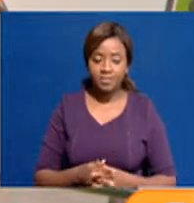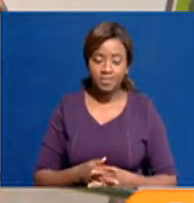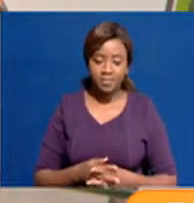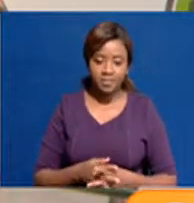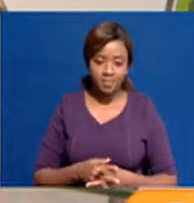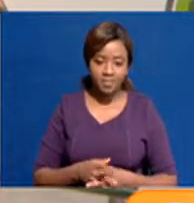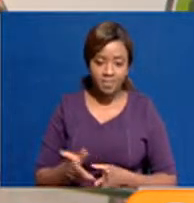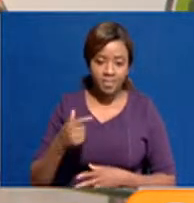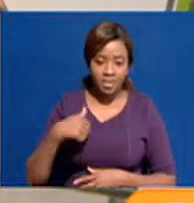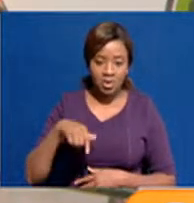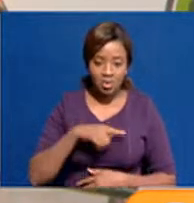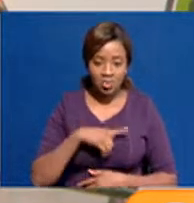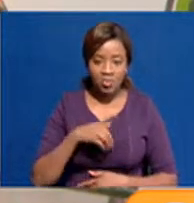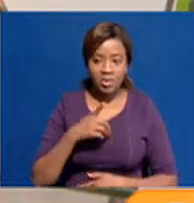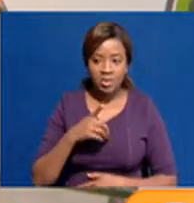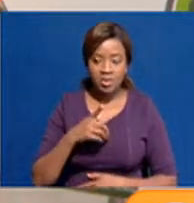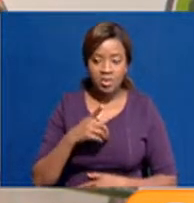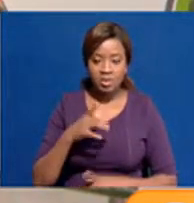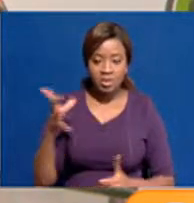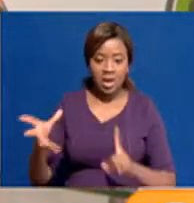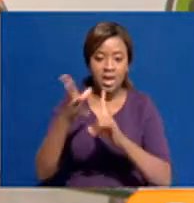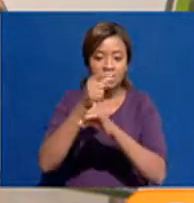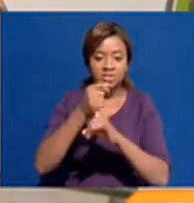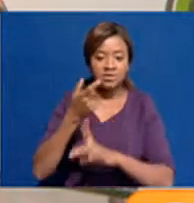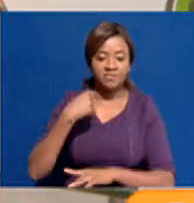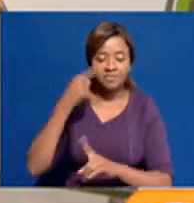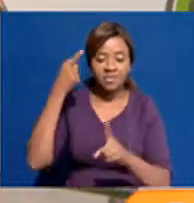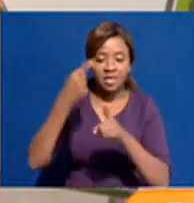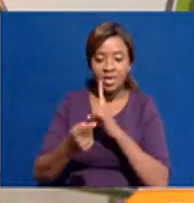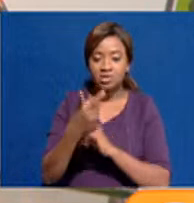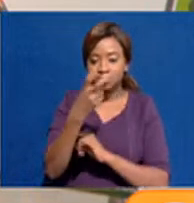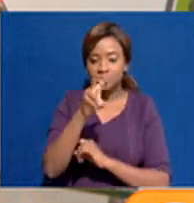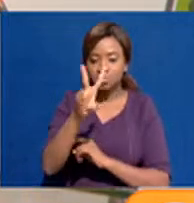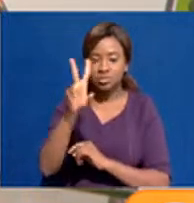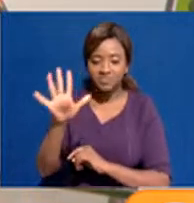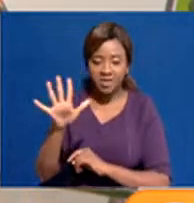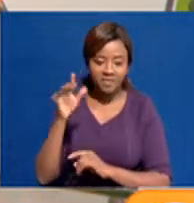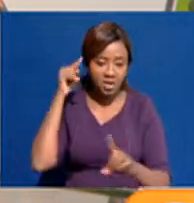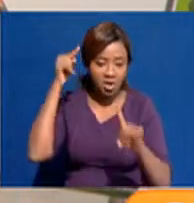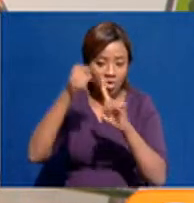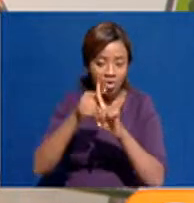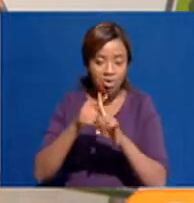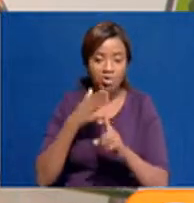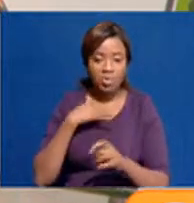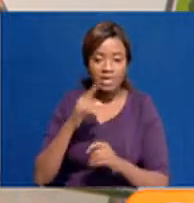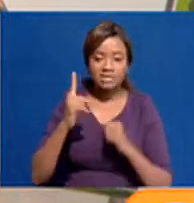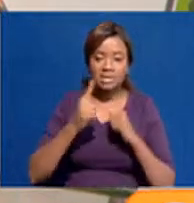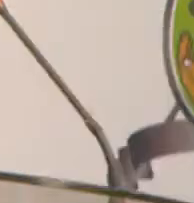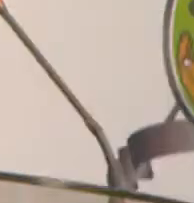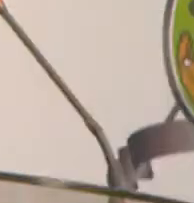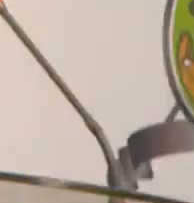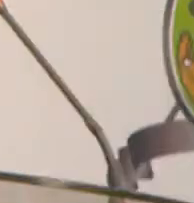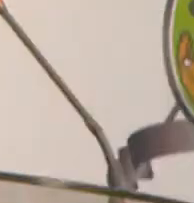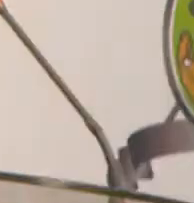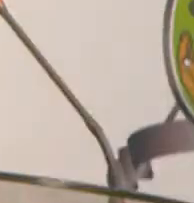we hit our 2025 targets of over 96,000 APE members.